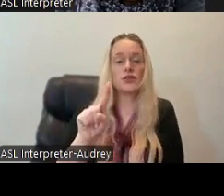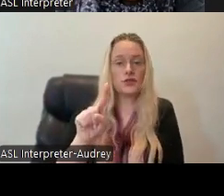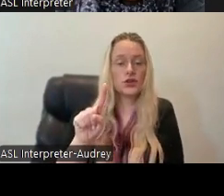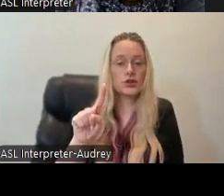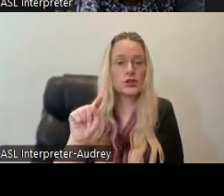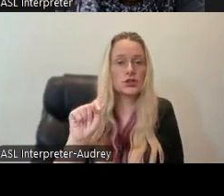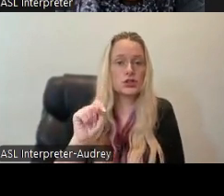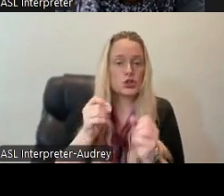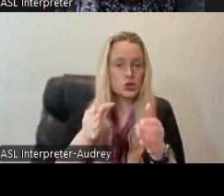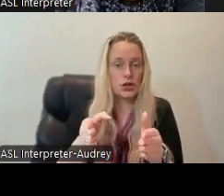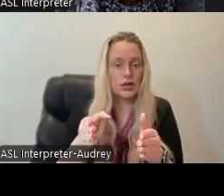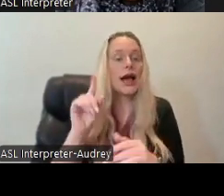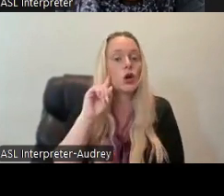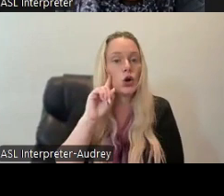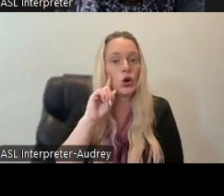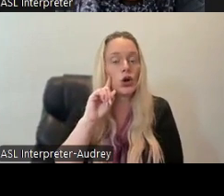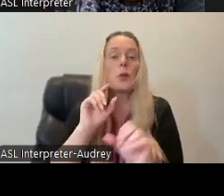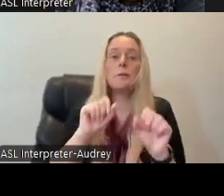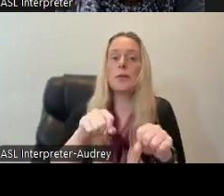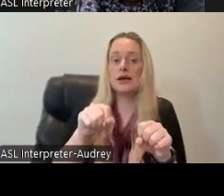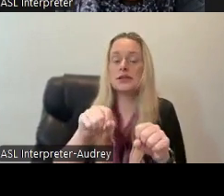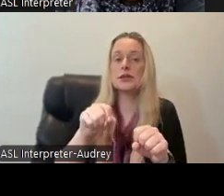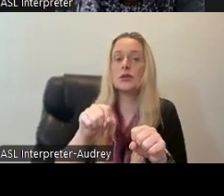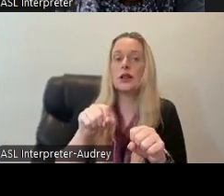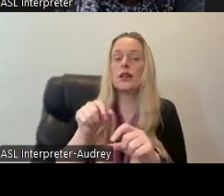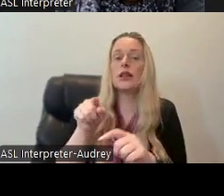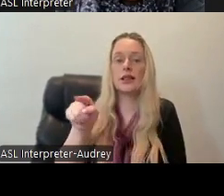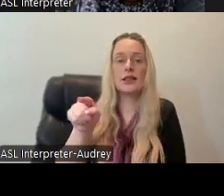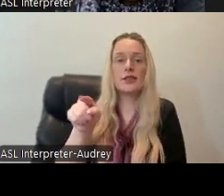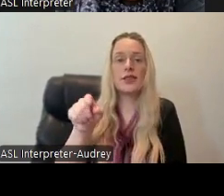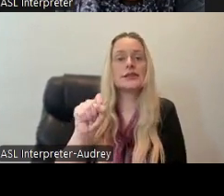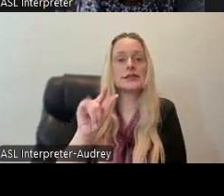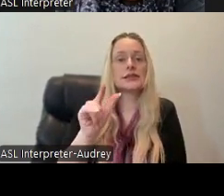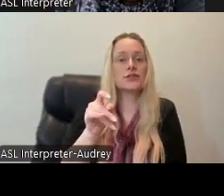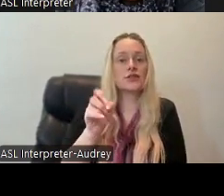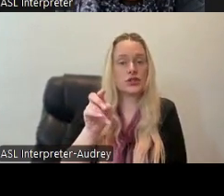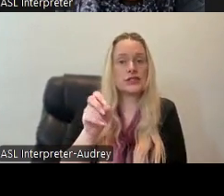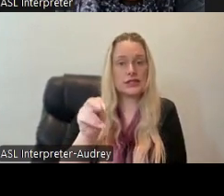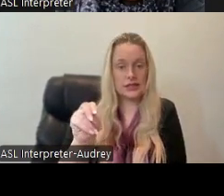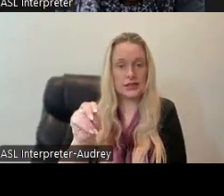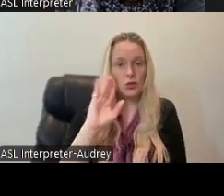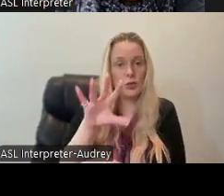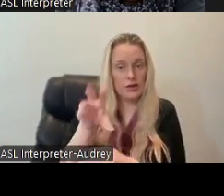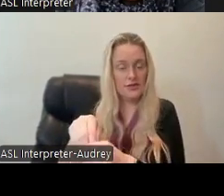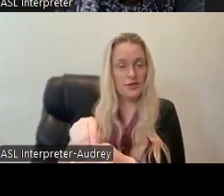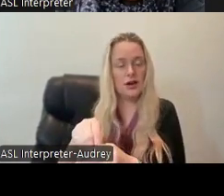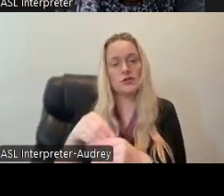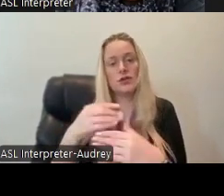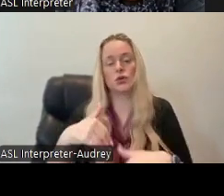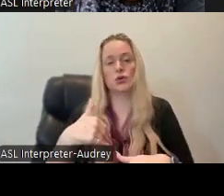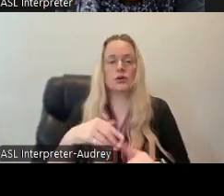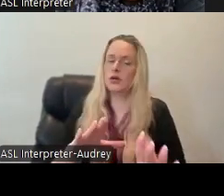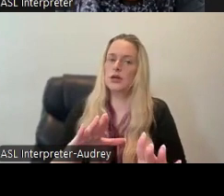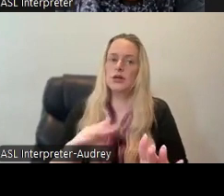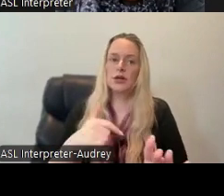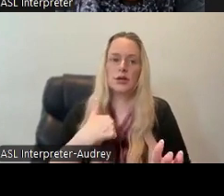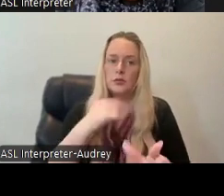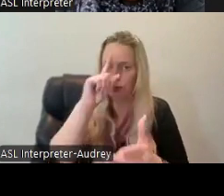and I heard it was a possibility that Silverstein would be a part of it, believe me,